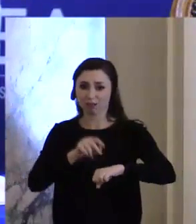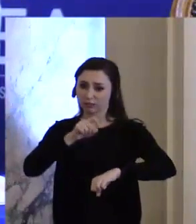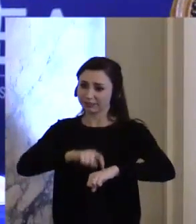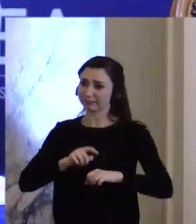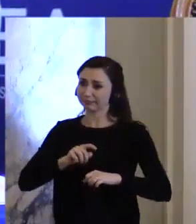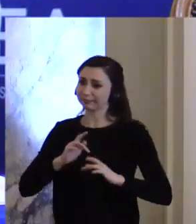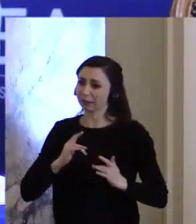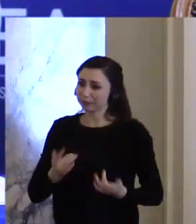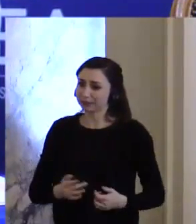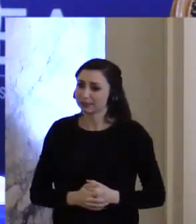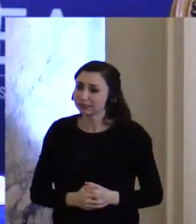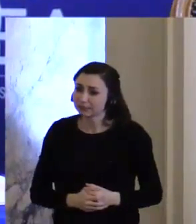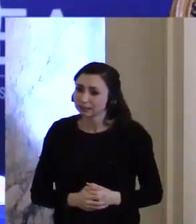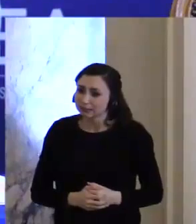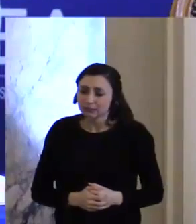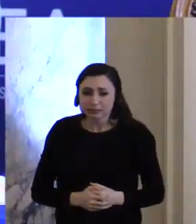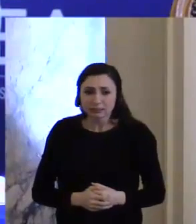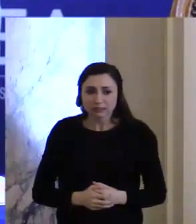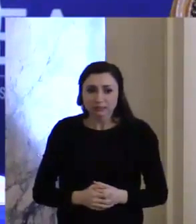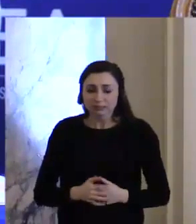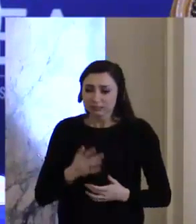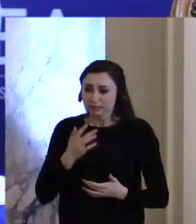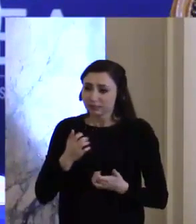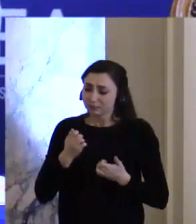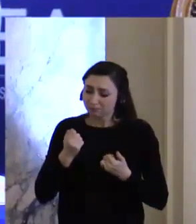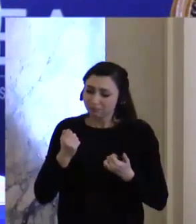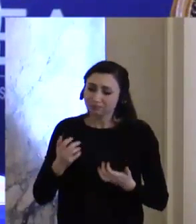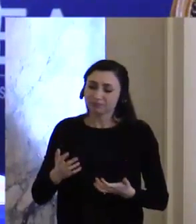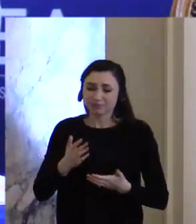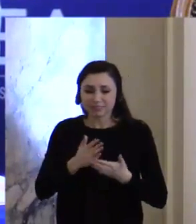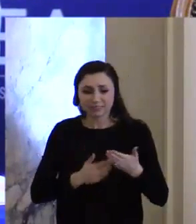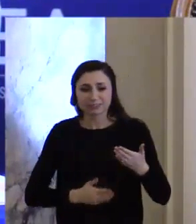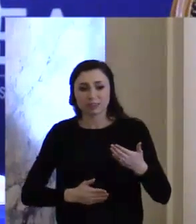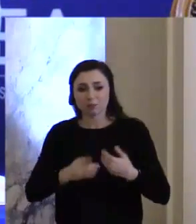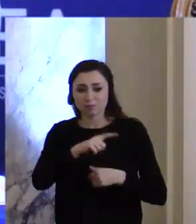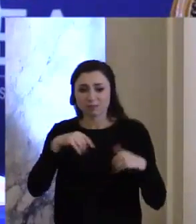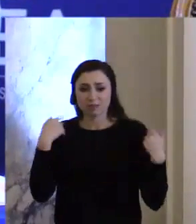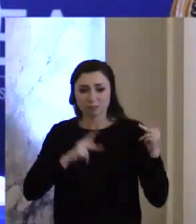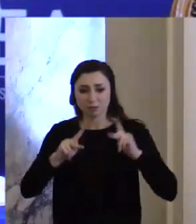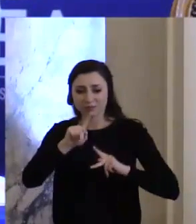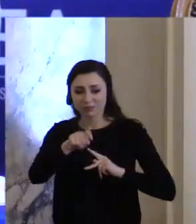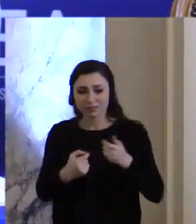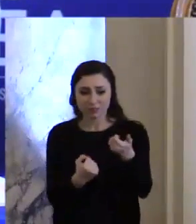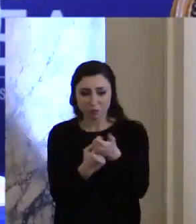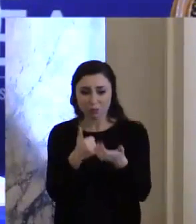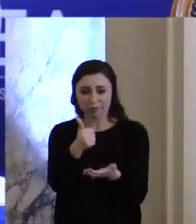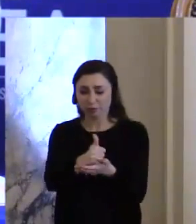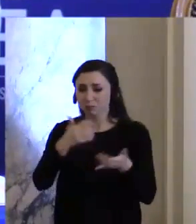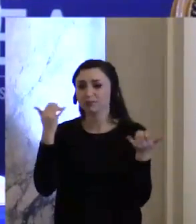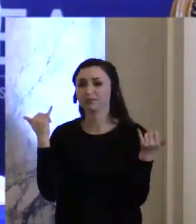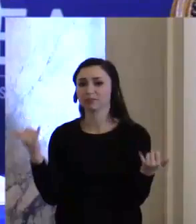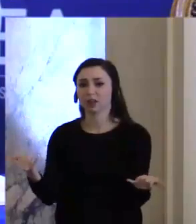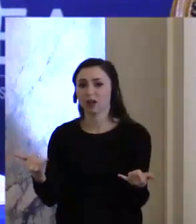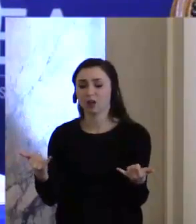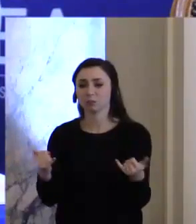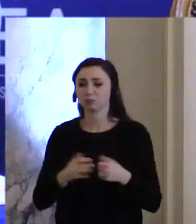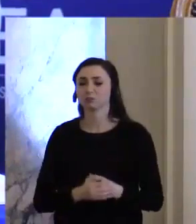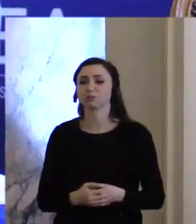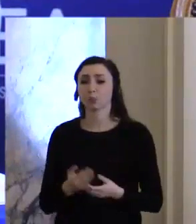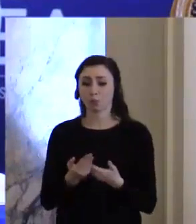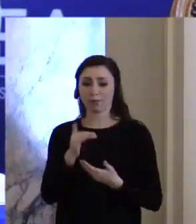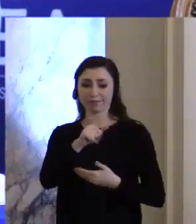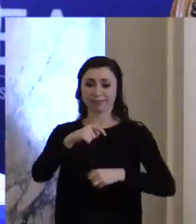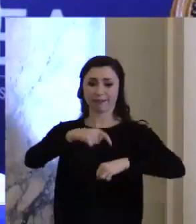sensitive. Some of our young people need help and support now, before we lose that window of